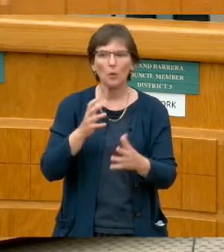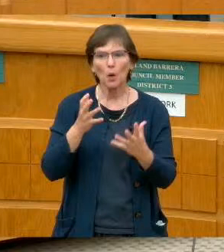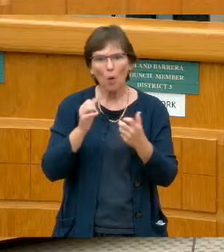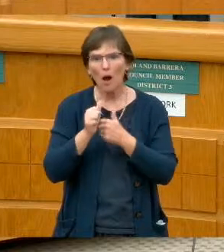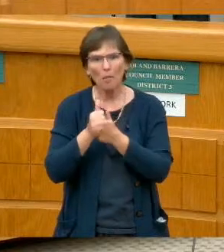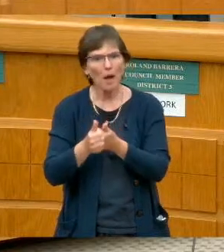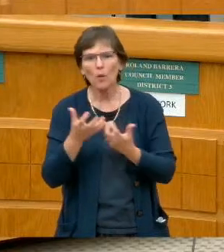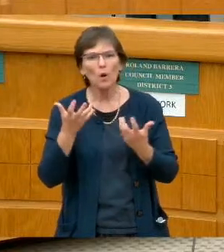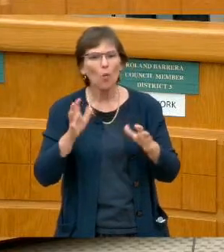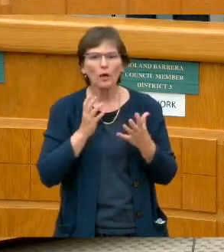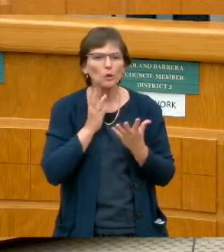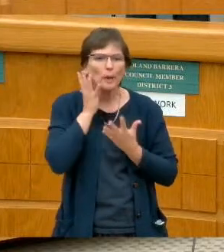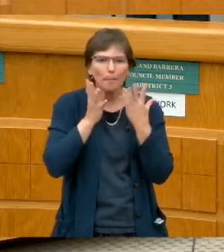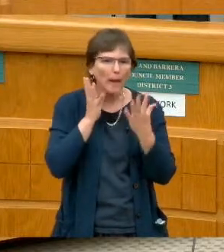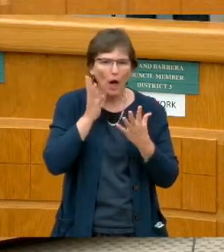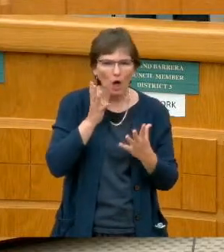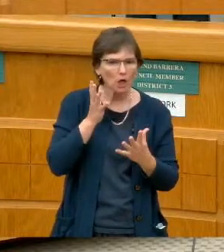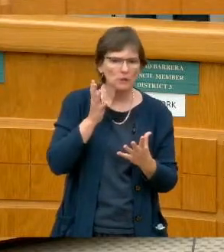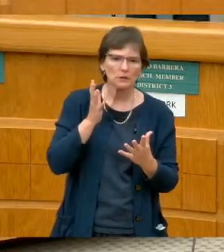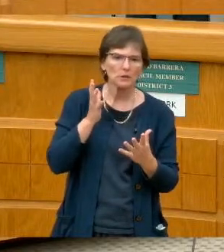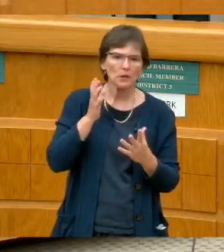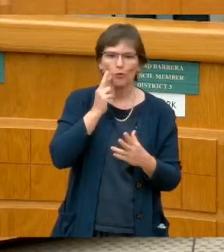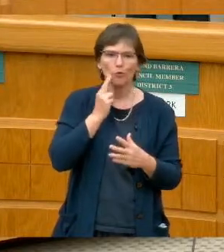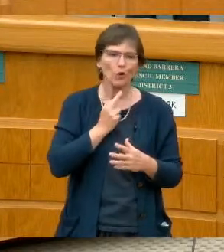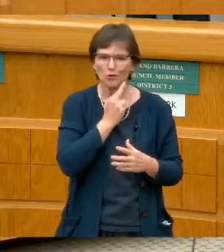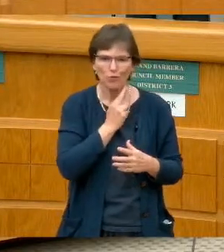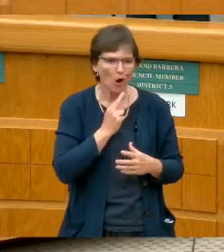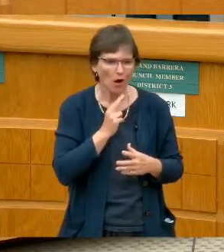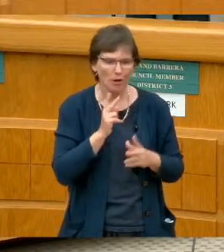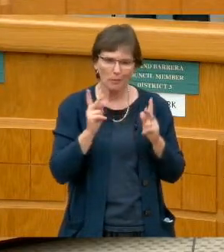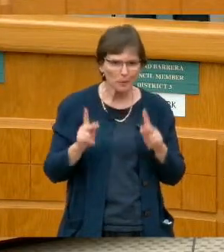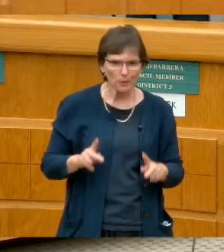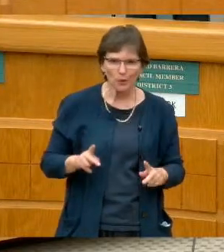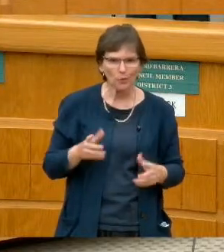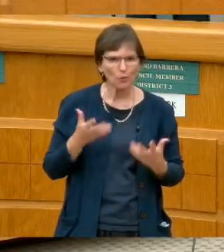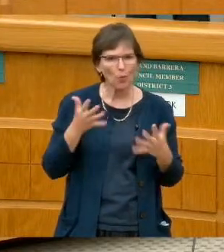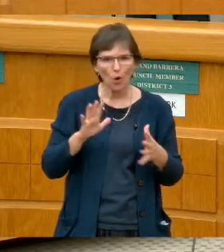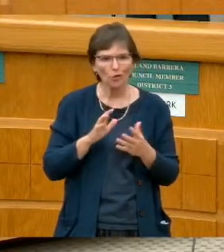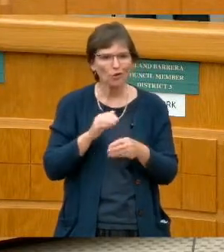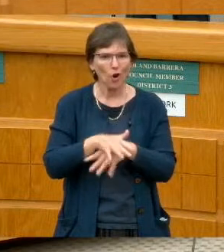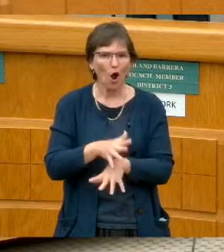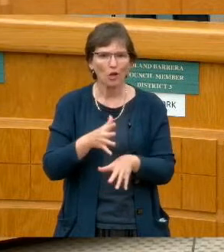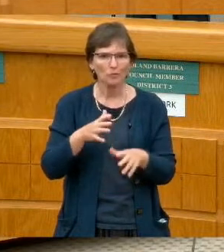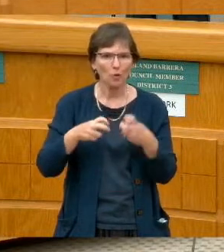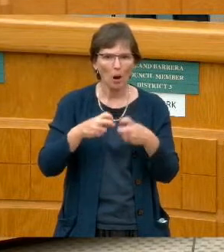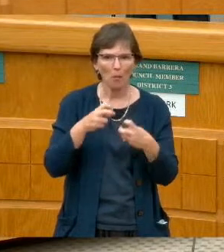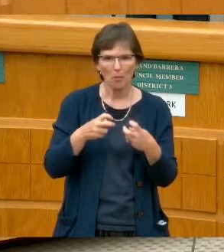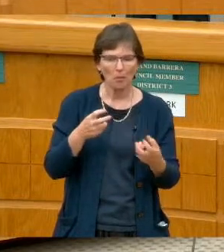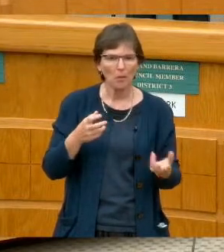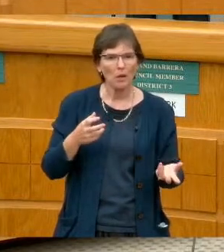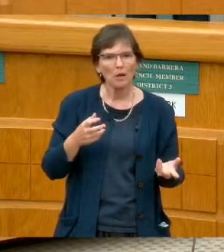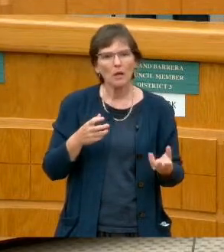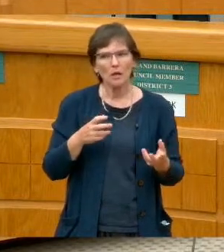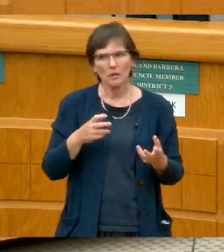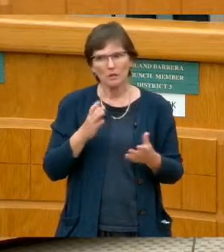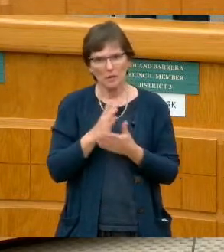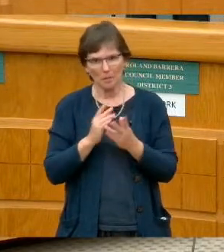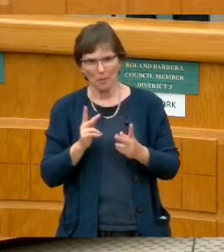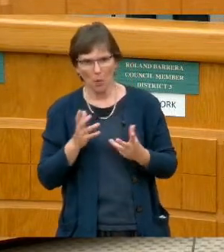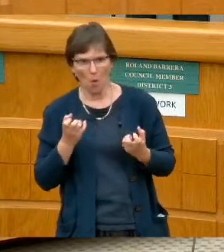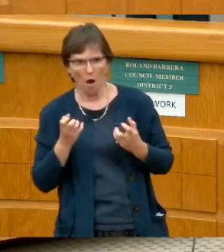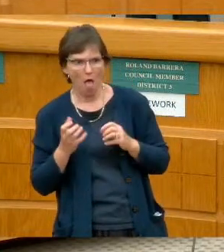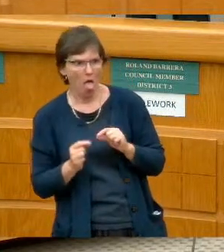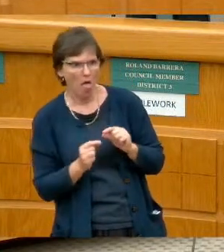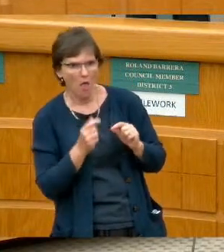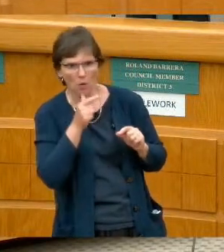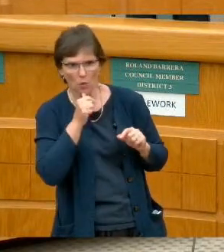then, we want compliance is what we want. We're not here to embarrass anybody or create any problem. And I know some people want